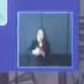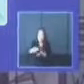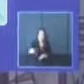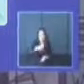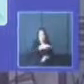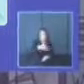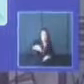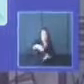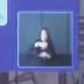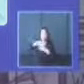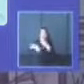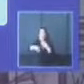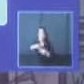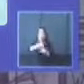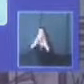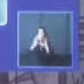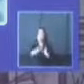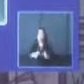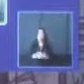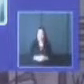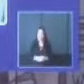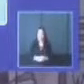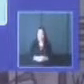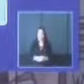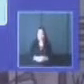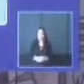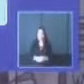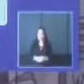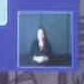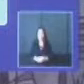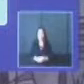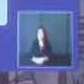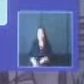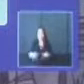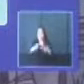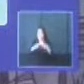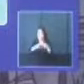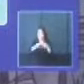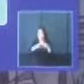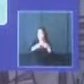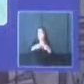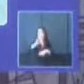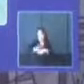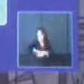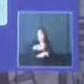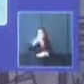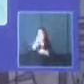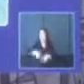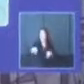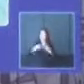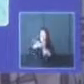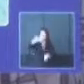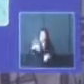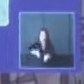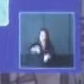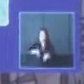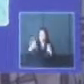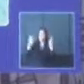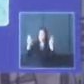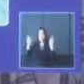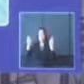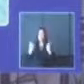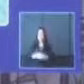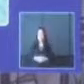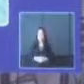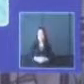and produce scenarios of interaction and peace. This third component is the main one that we're going to discuss in